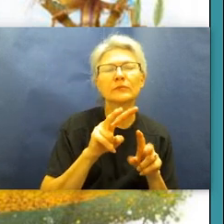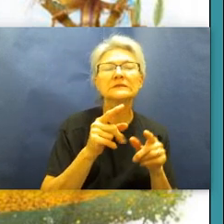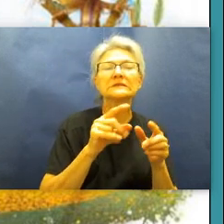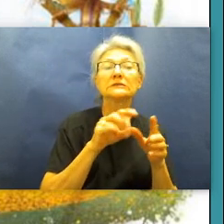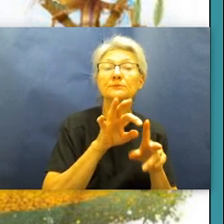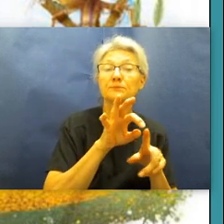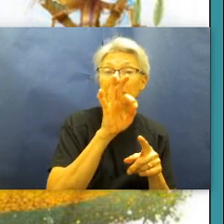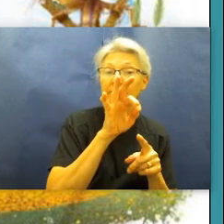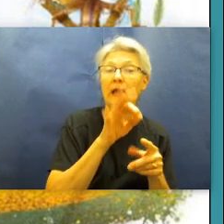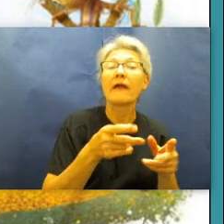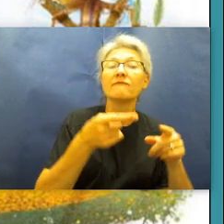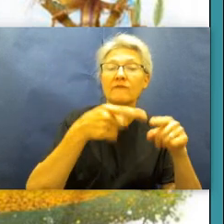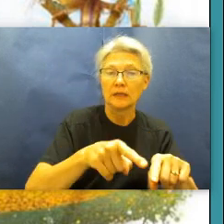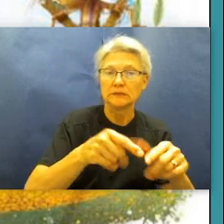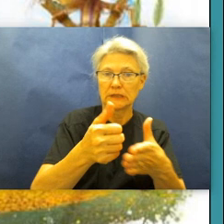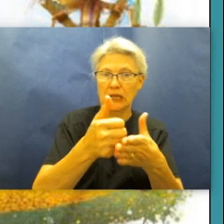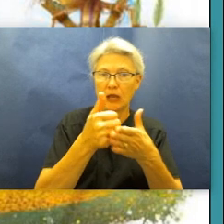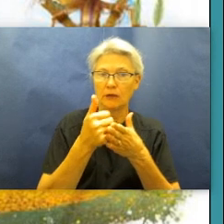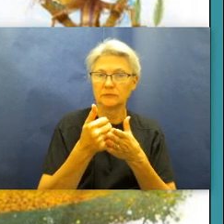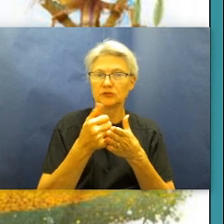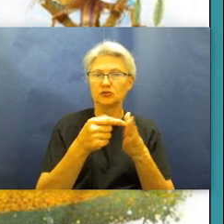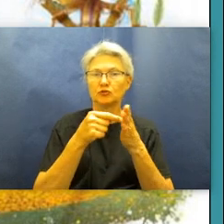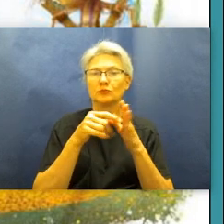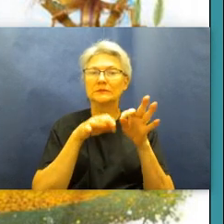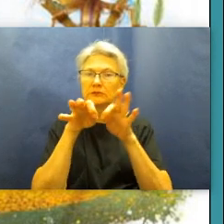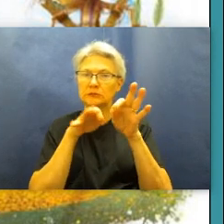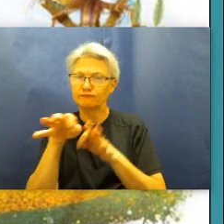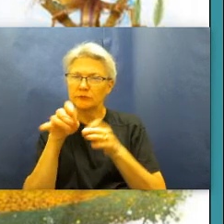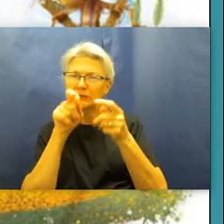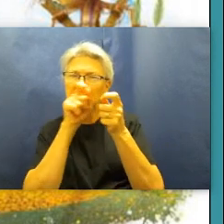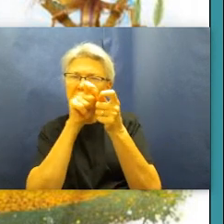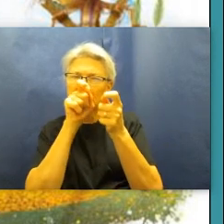that can help provide some descriptive details for us.